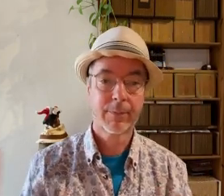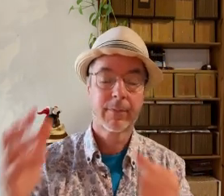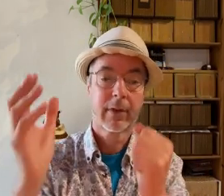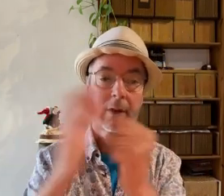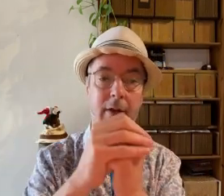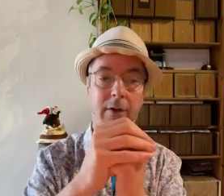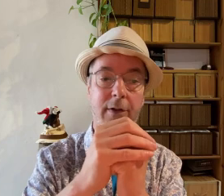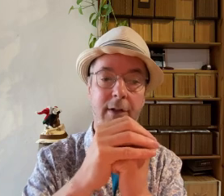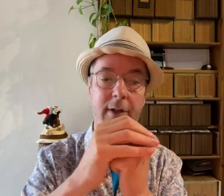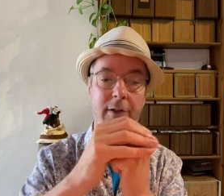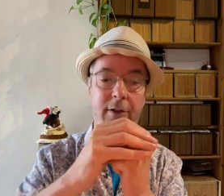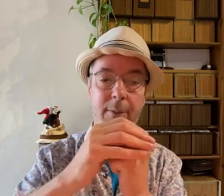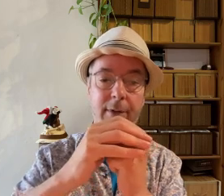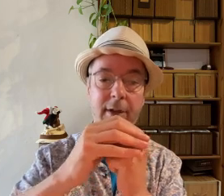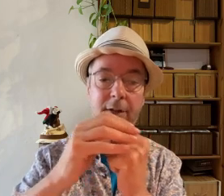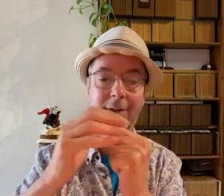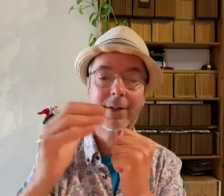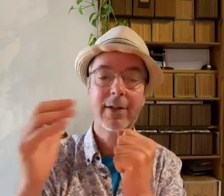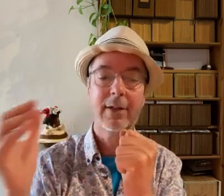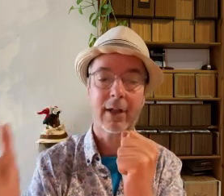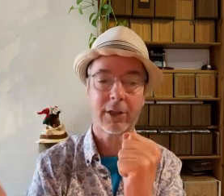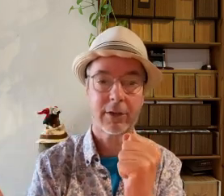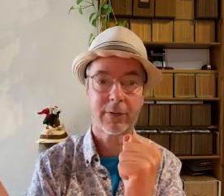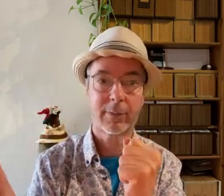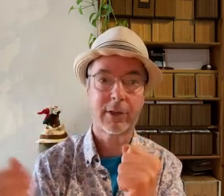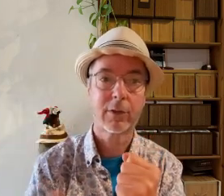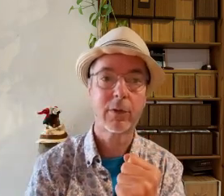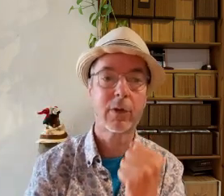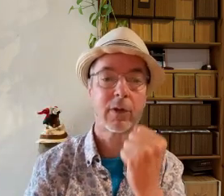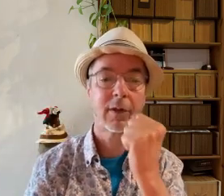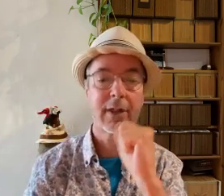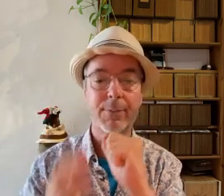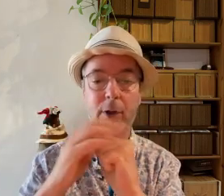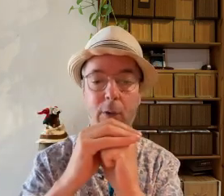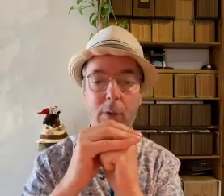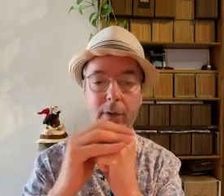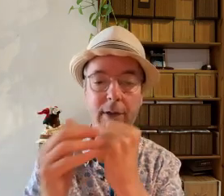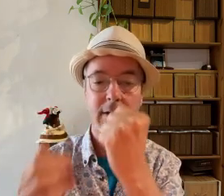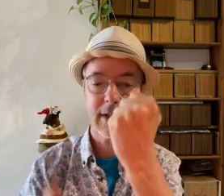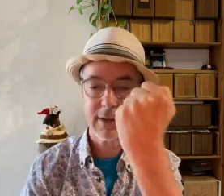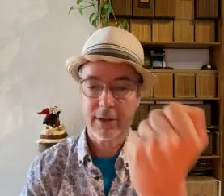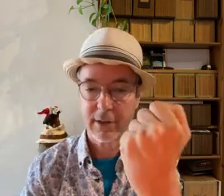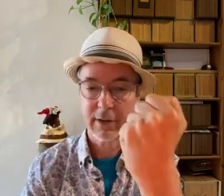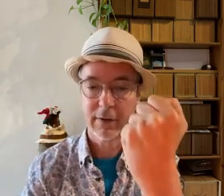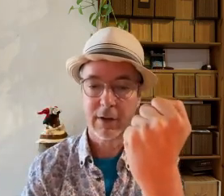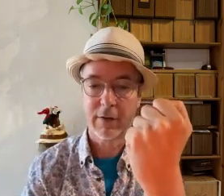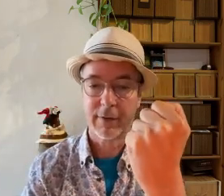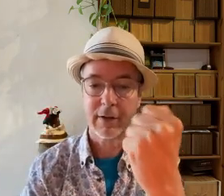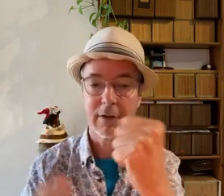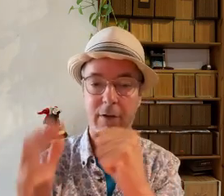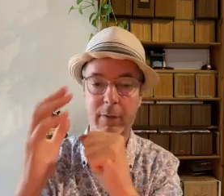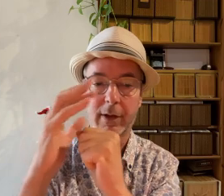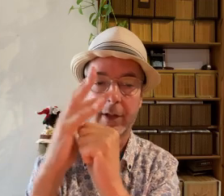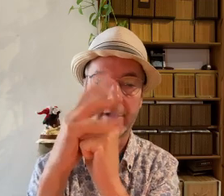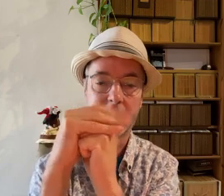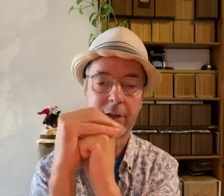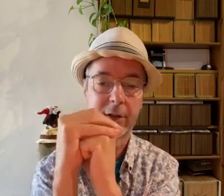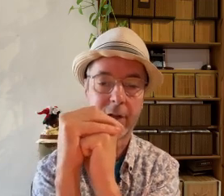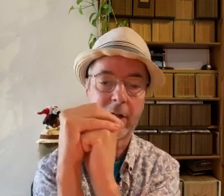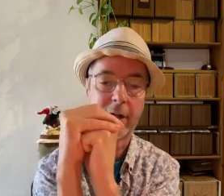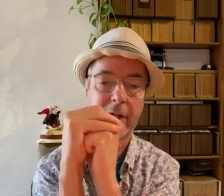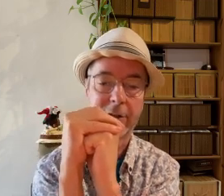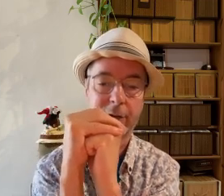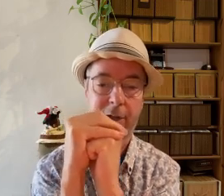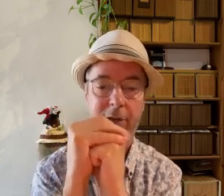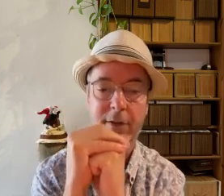also, you see that something is detached from it, so you keep only the essence of it. So